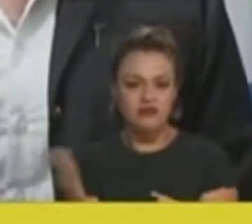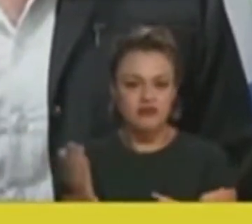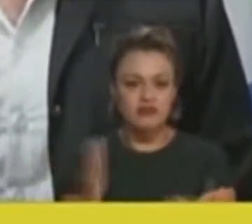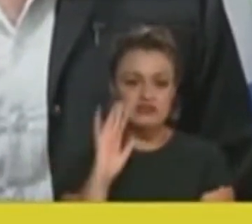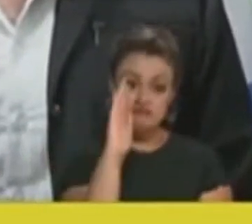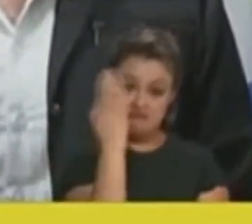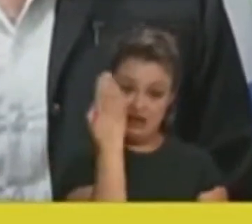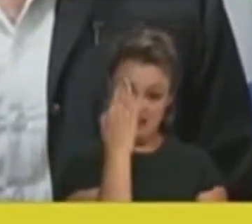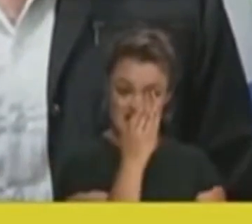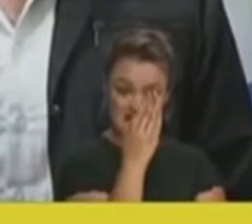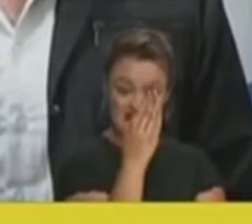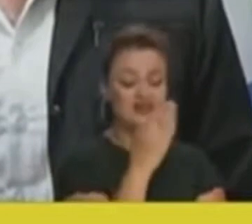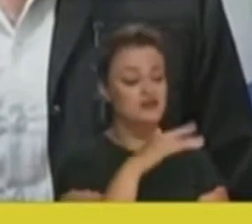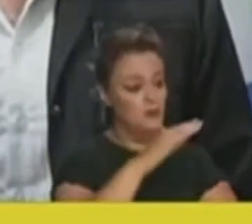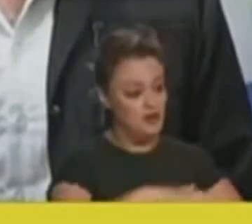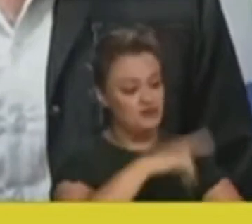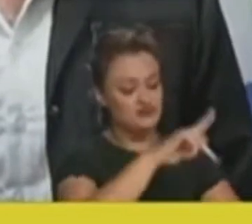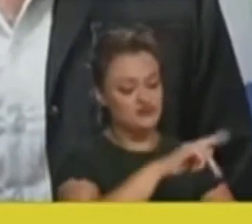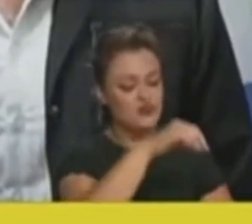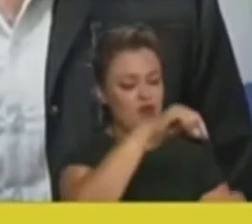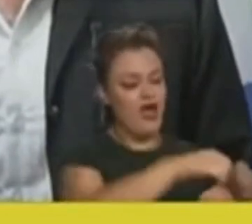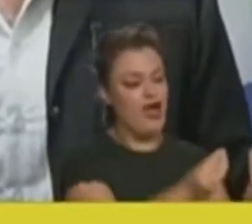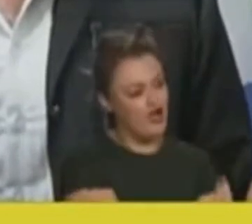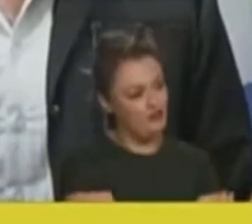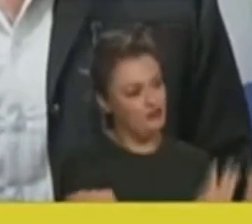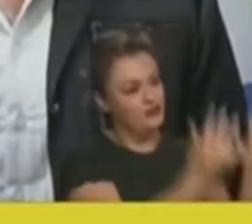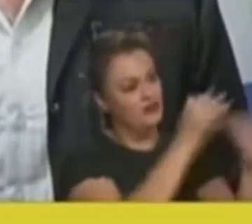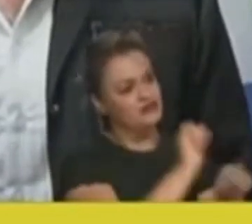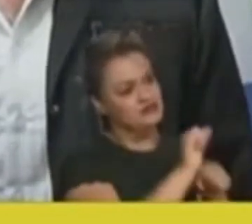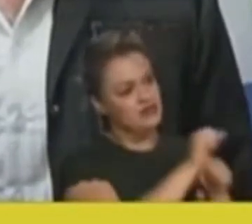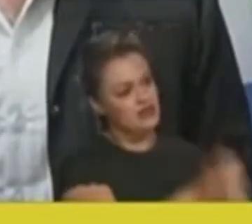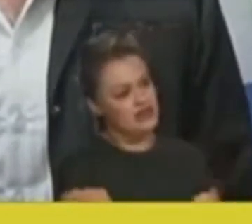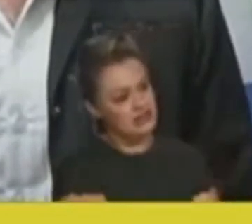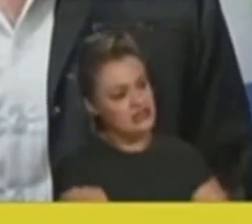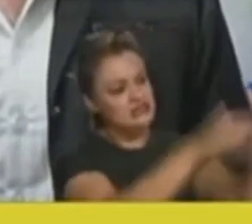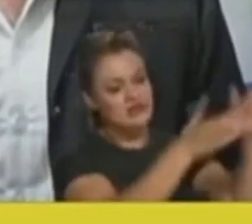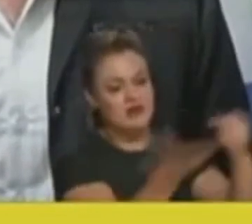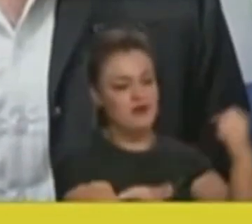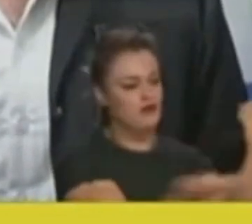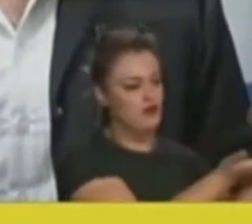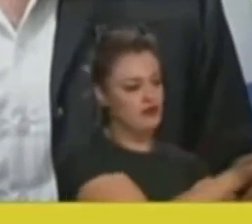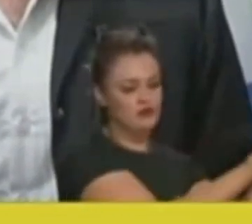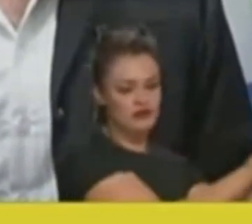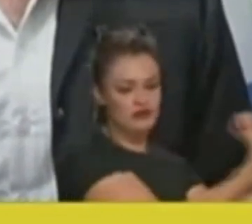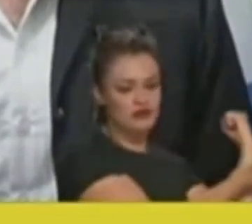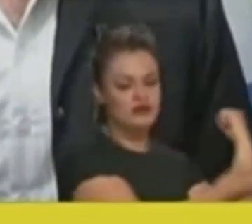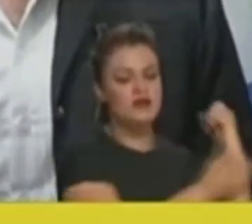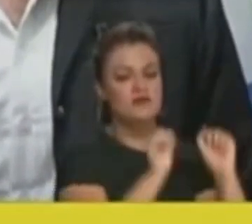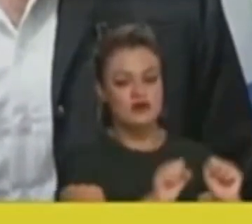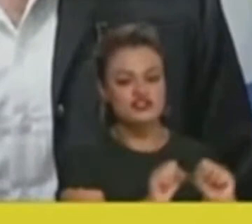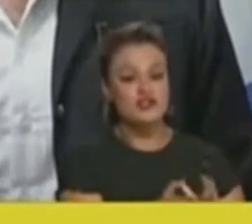it legally. But they cannot chop the wood that's patrimony of